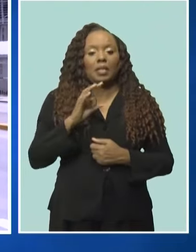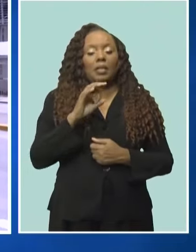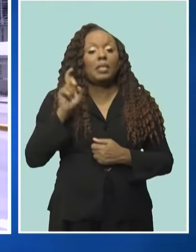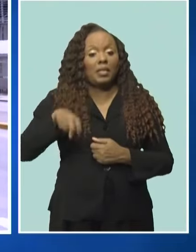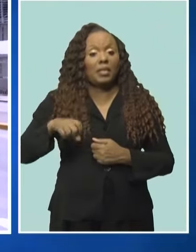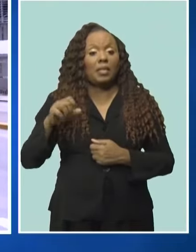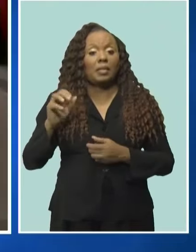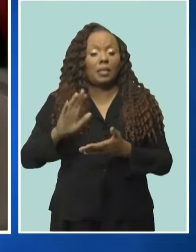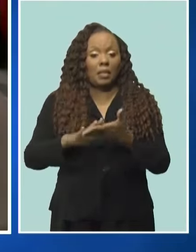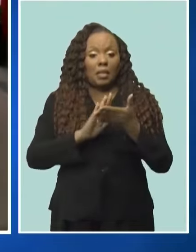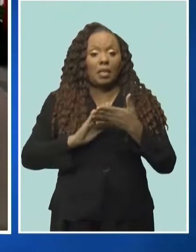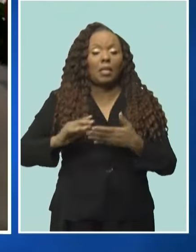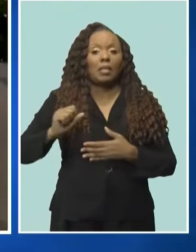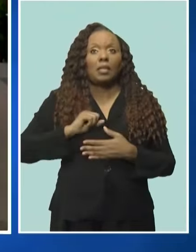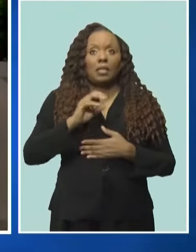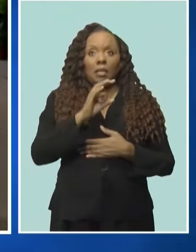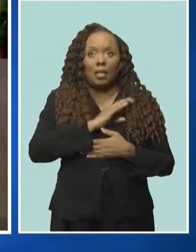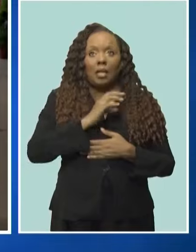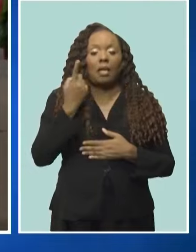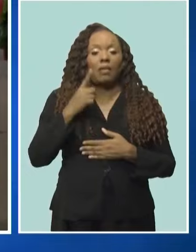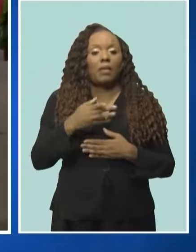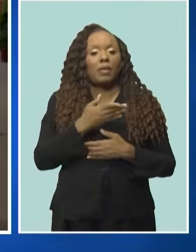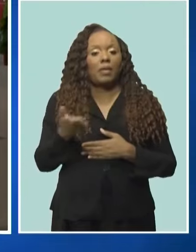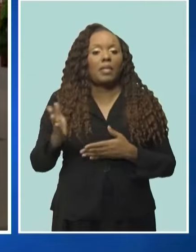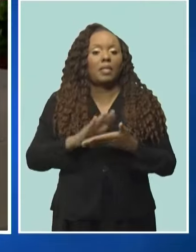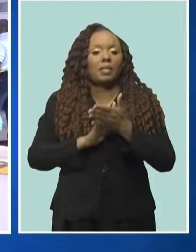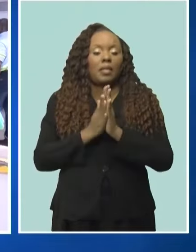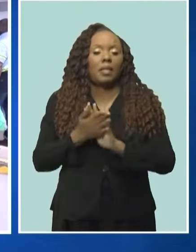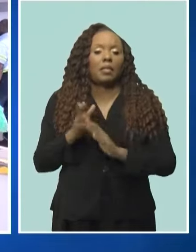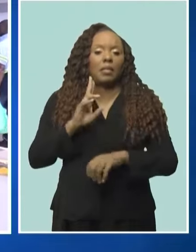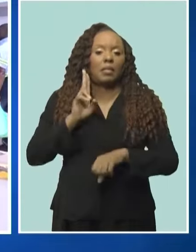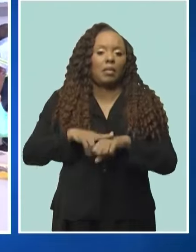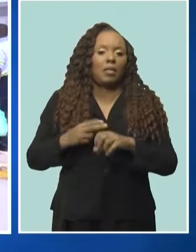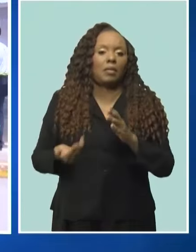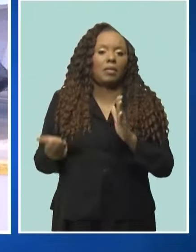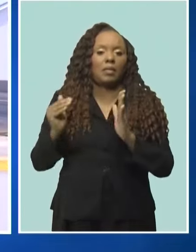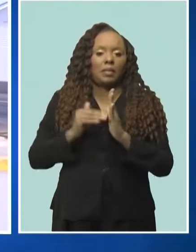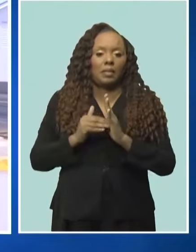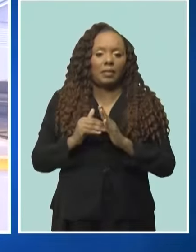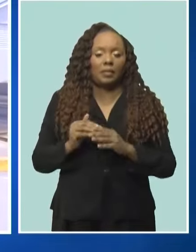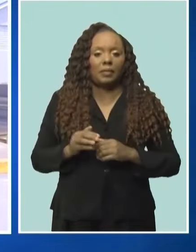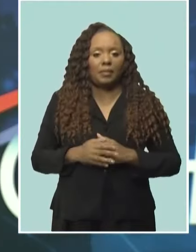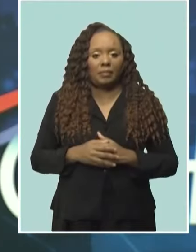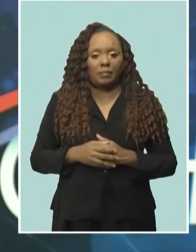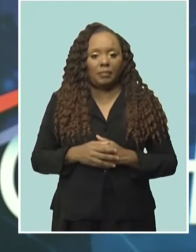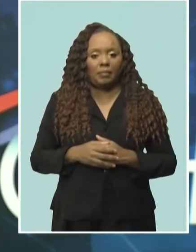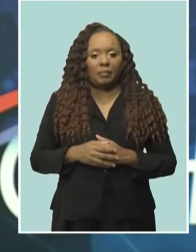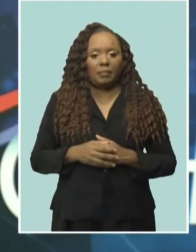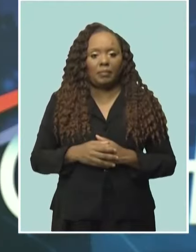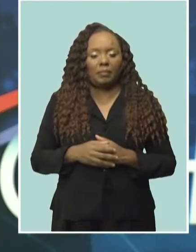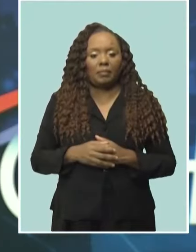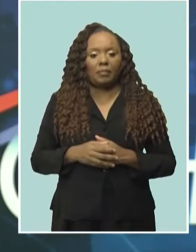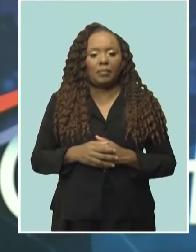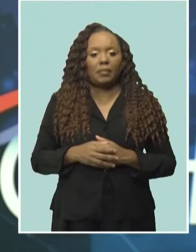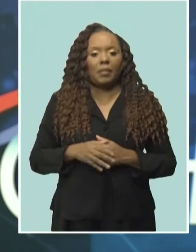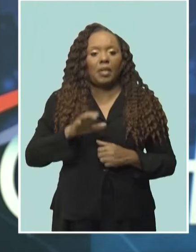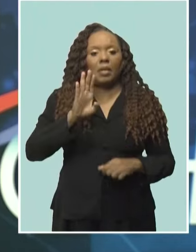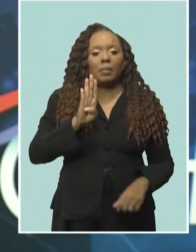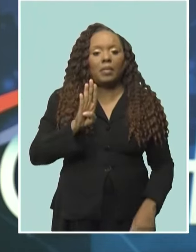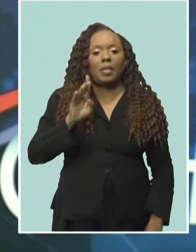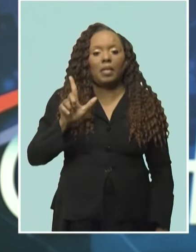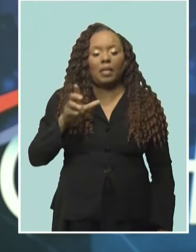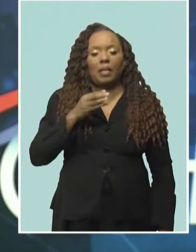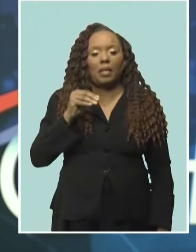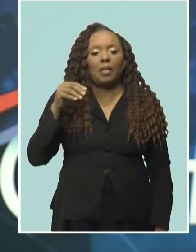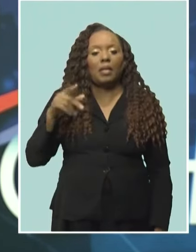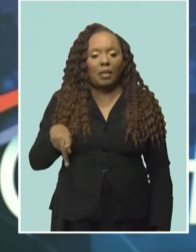for their efforts to return the port to normalcy. Wendy Burke, CBC News. The Barbados Light and Power Company